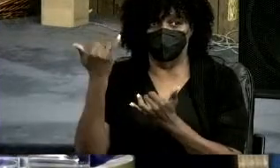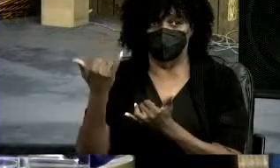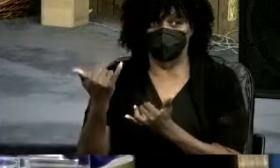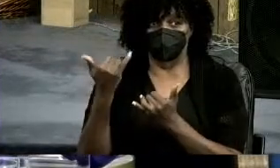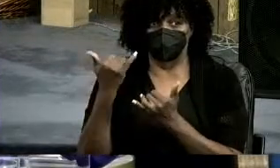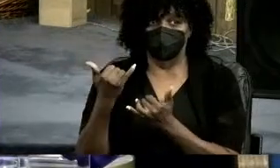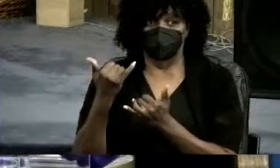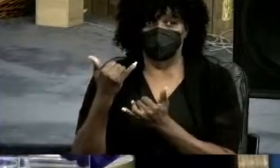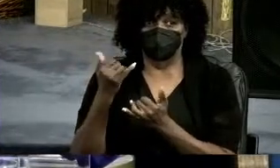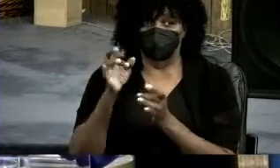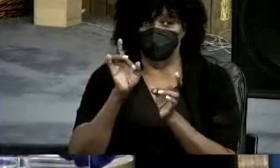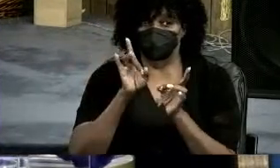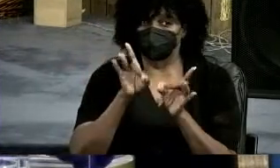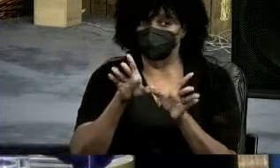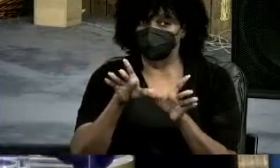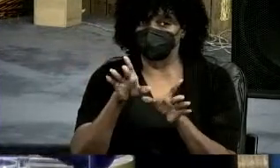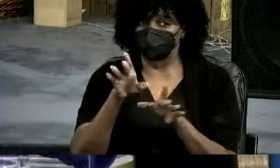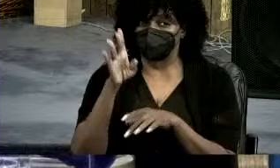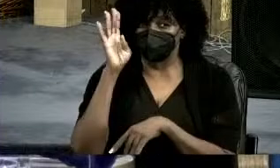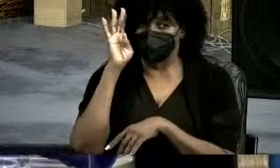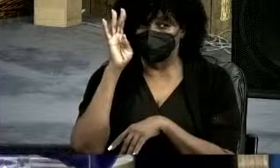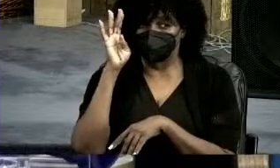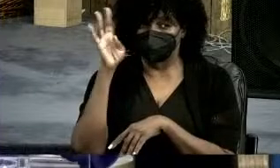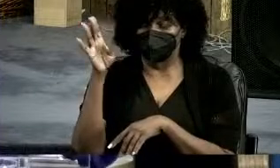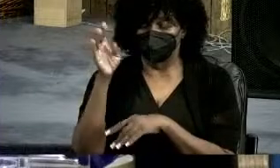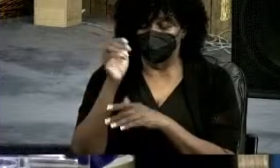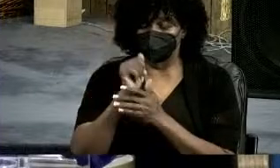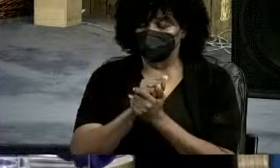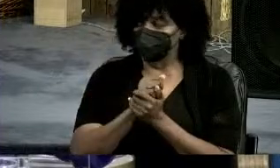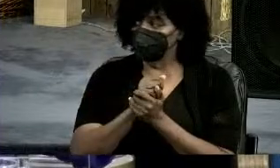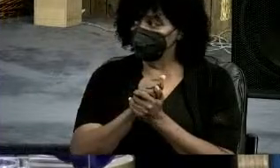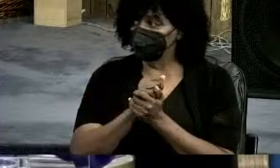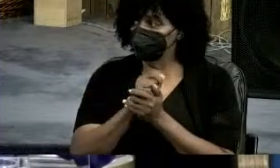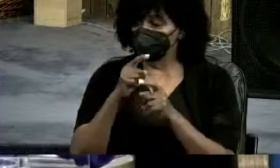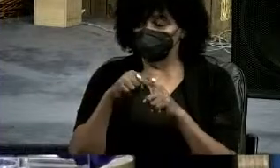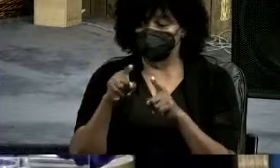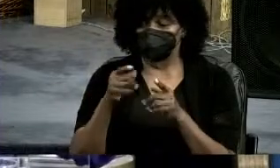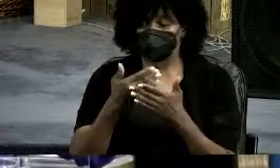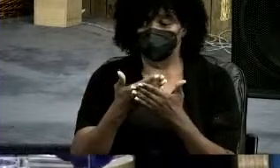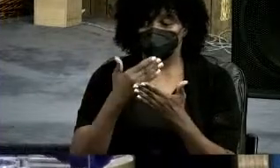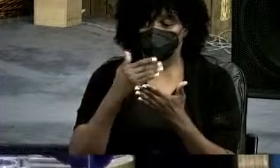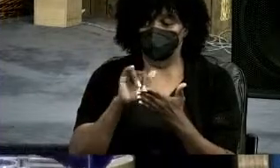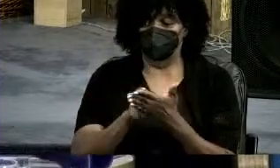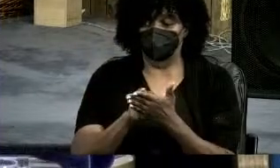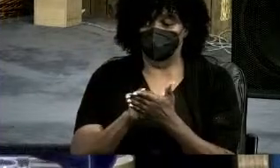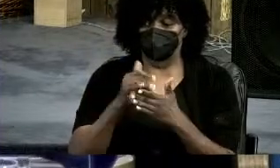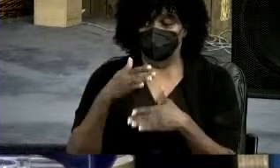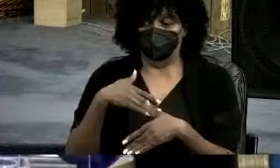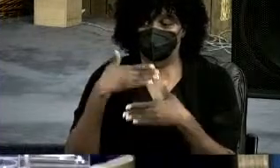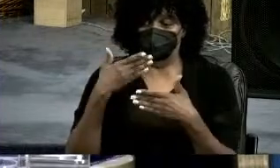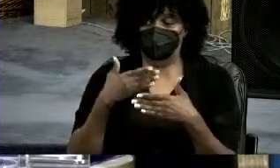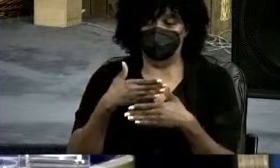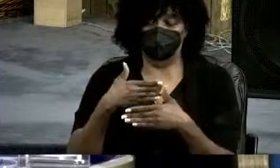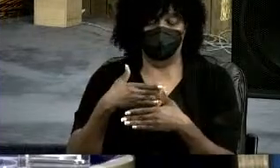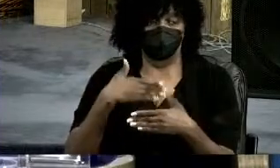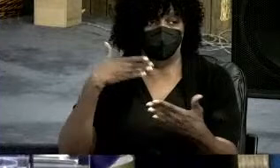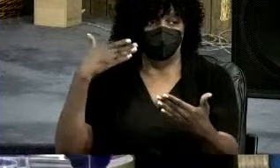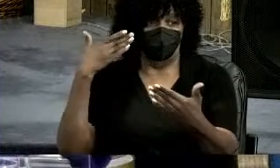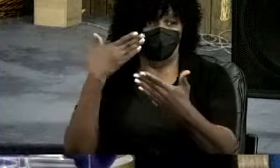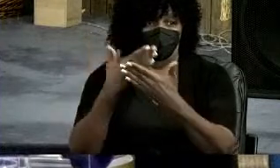And I hate goodbyes. I do. I hate goodbyes. But before that, I want to say happy birthday to Warner